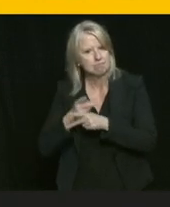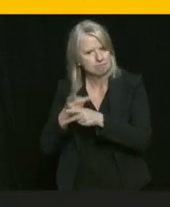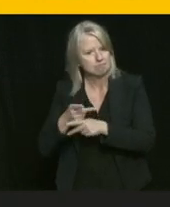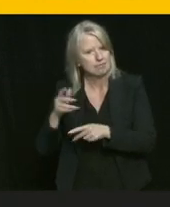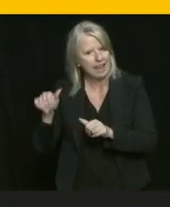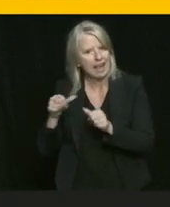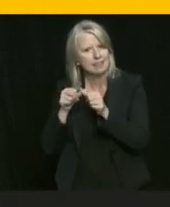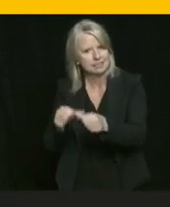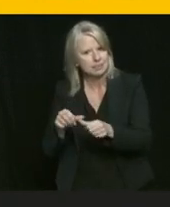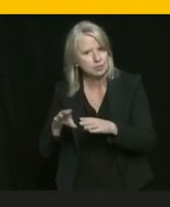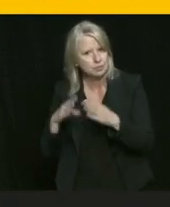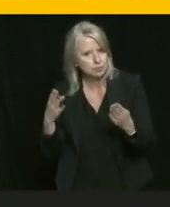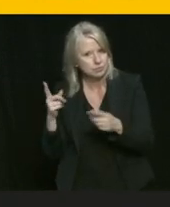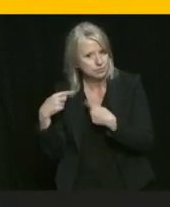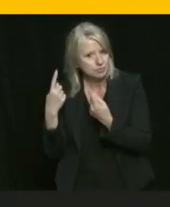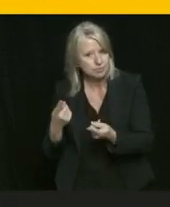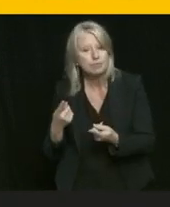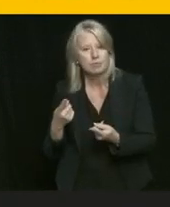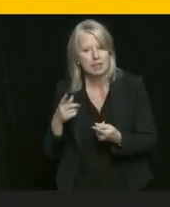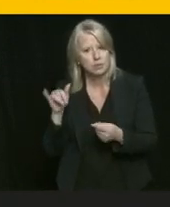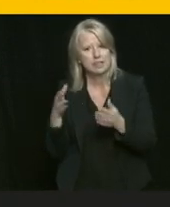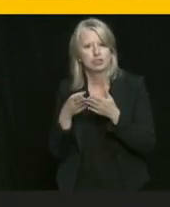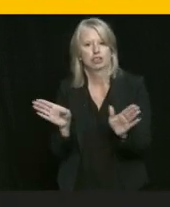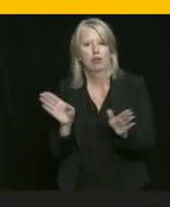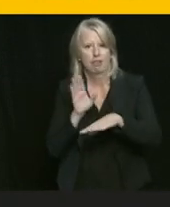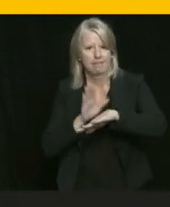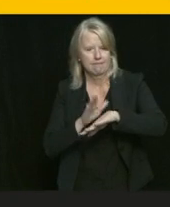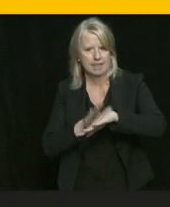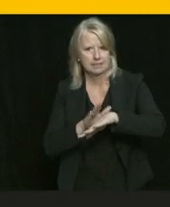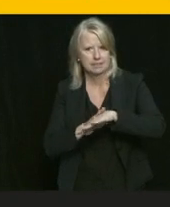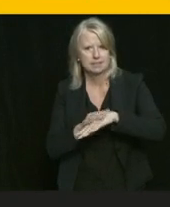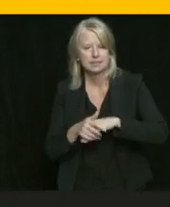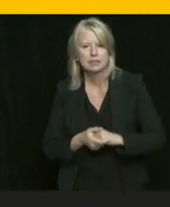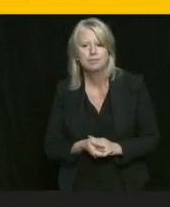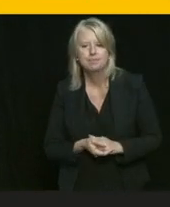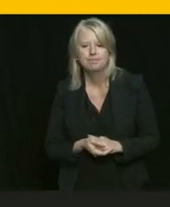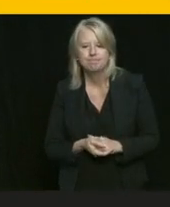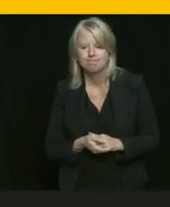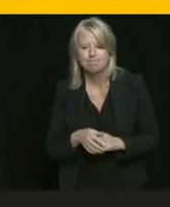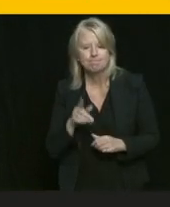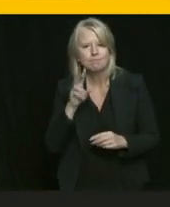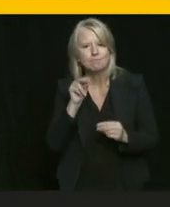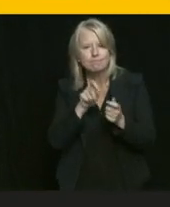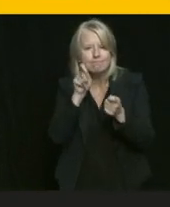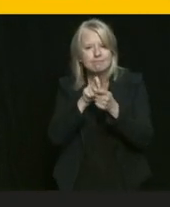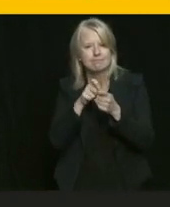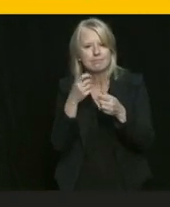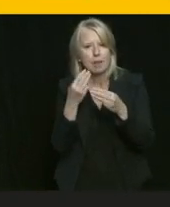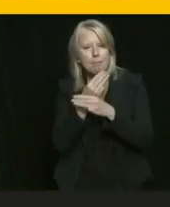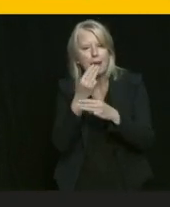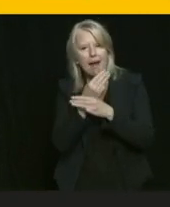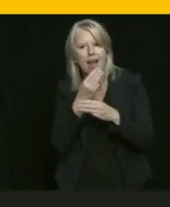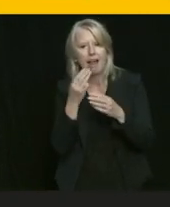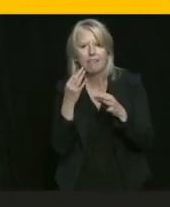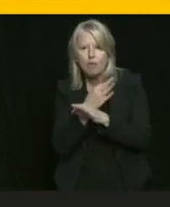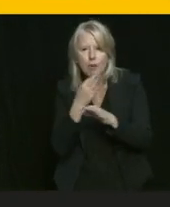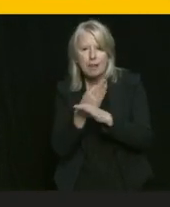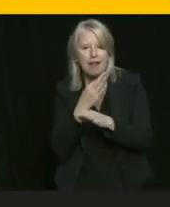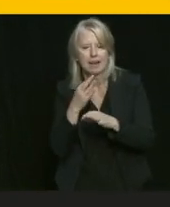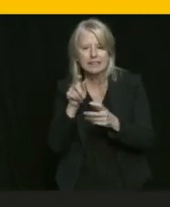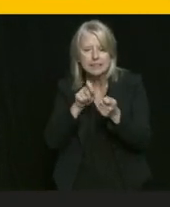And so that's the general advice. There's no sort of mathematical formula in terms of the exact